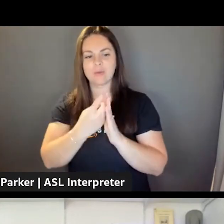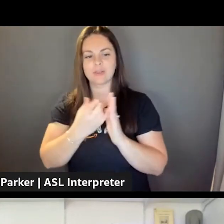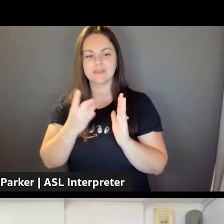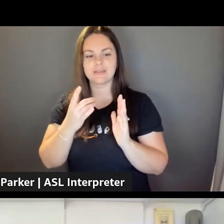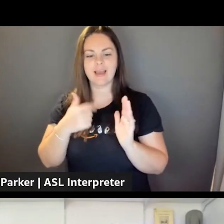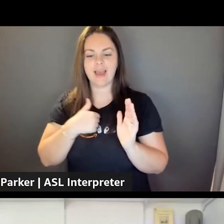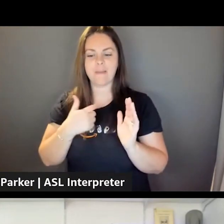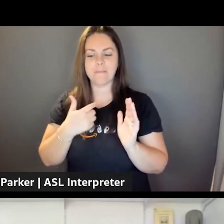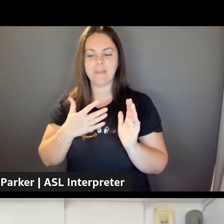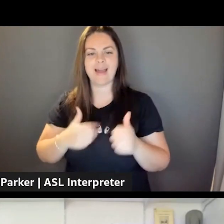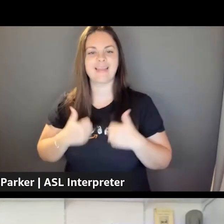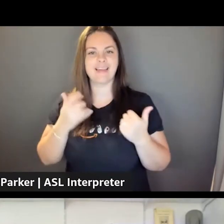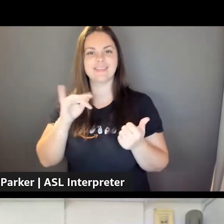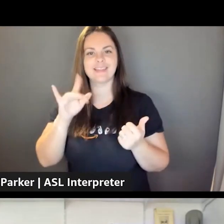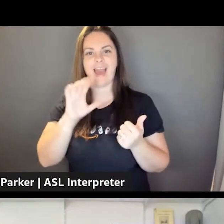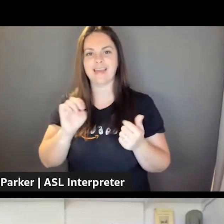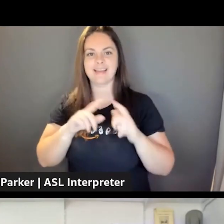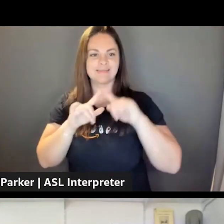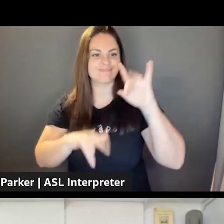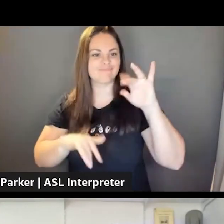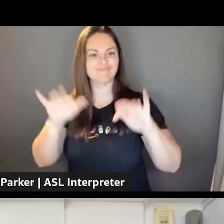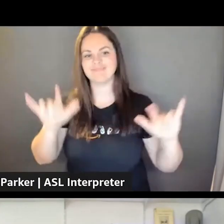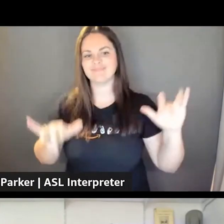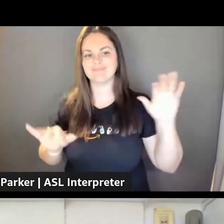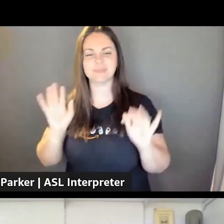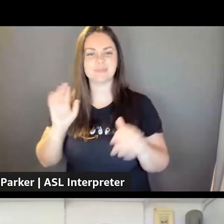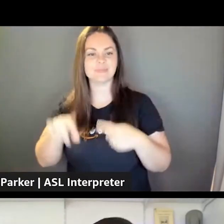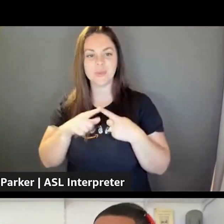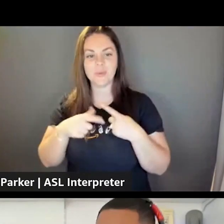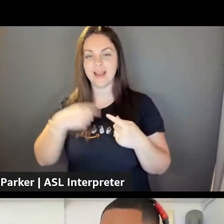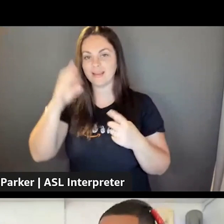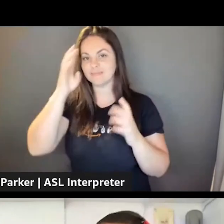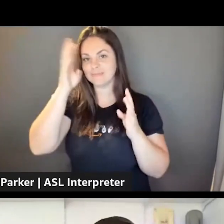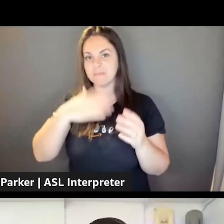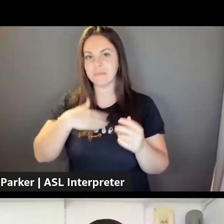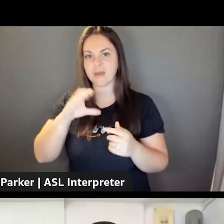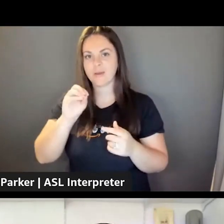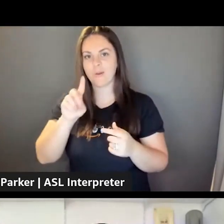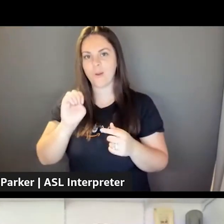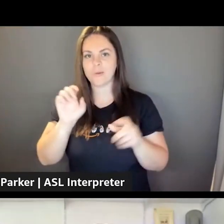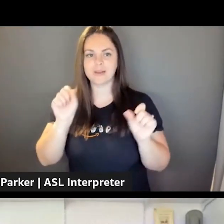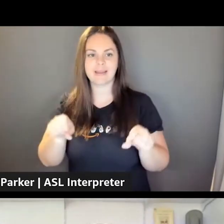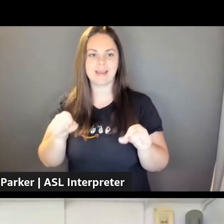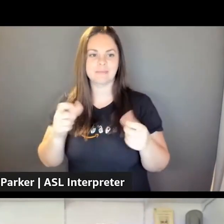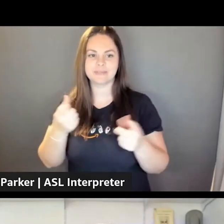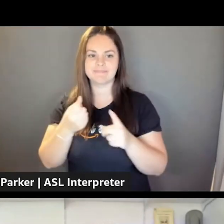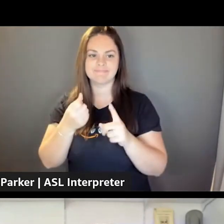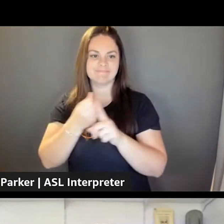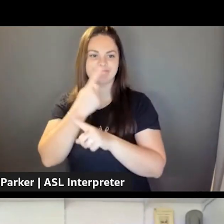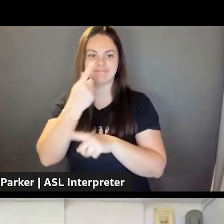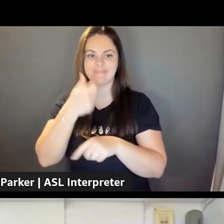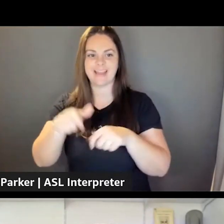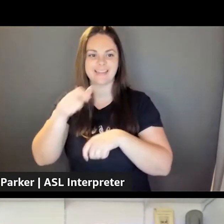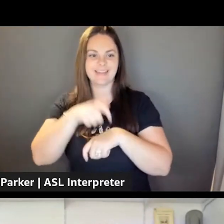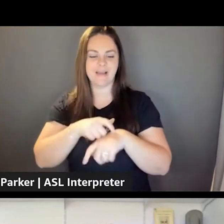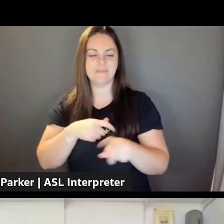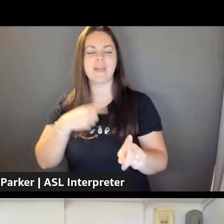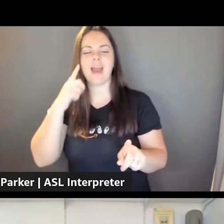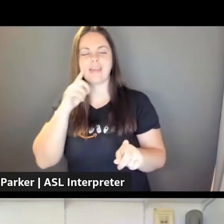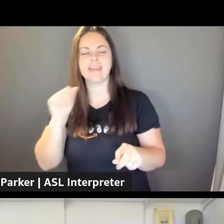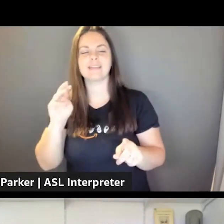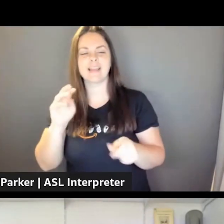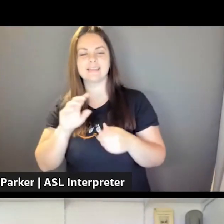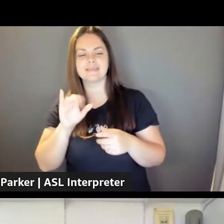So when I'm creating my code, it could be at any time. I think that those are some of your friends on the Amplified team giving you the full credit